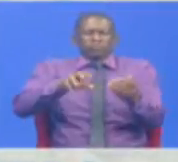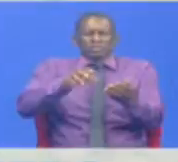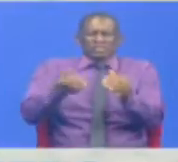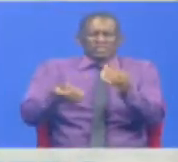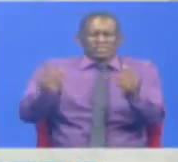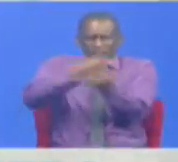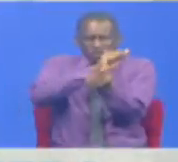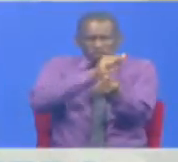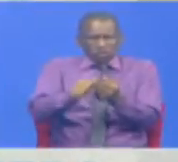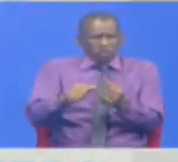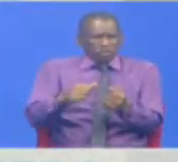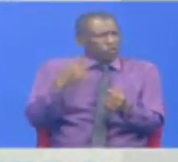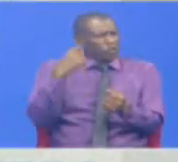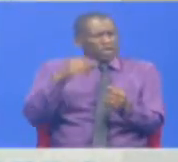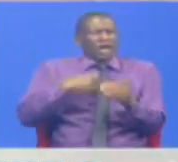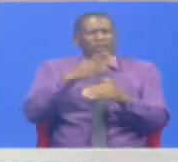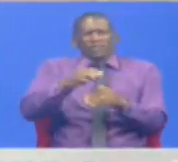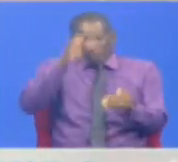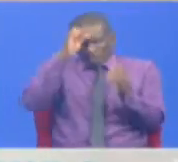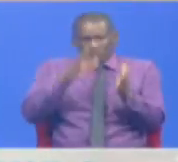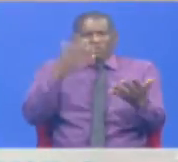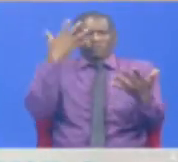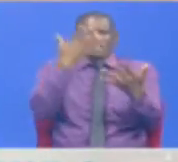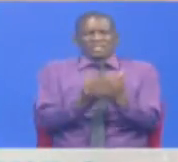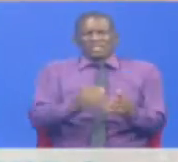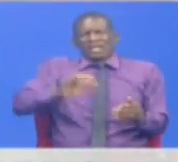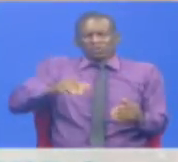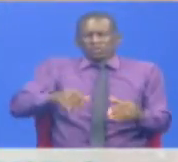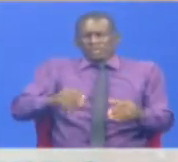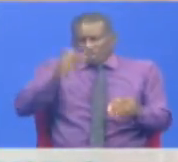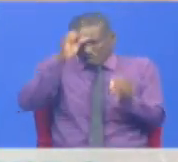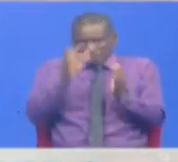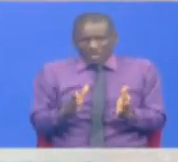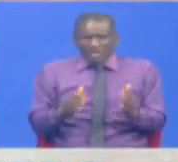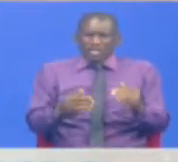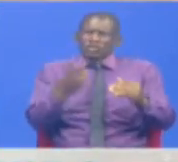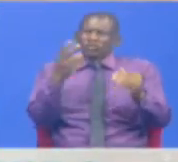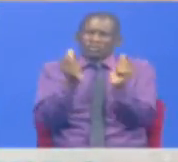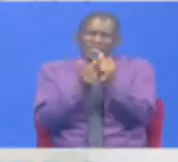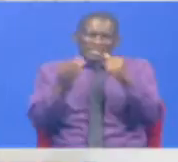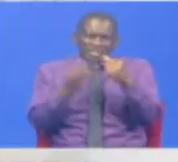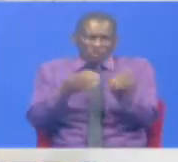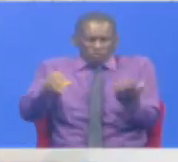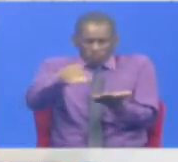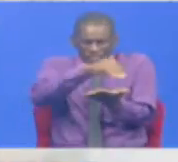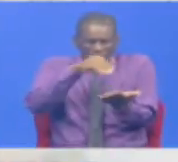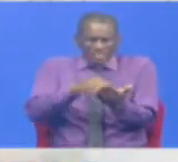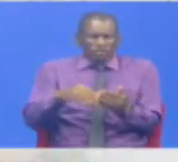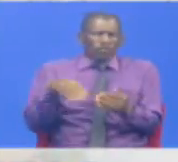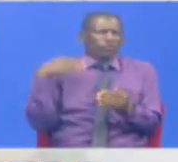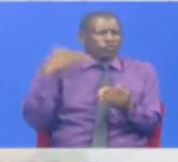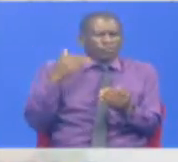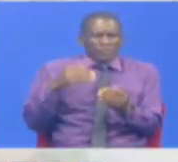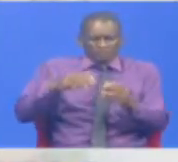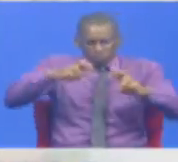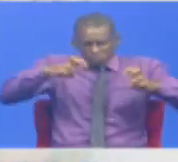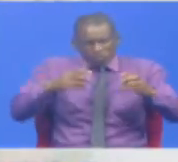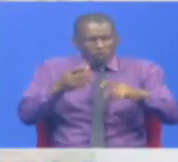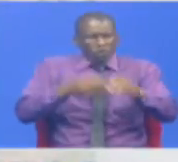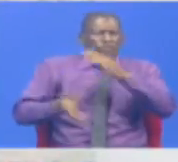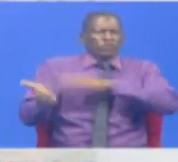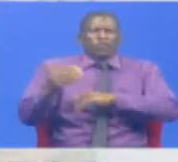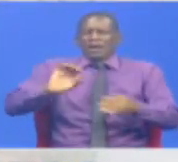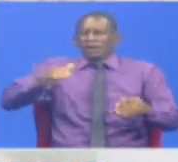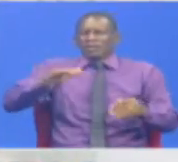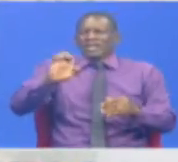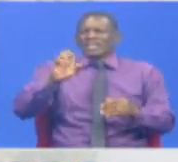of the governor's arrest. The county boss was in 2018 the center of a criminal probe when a former county executive,